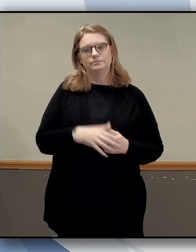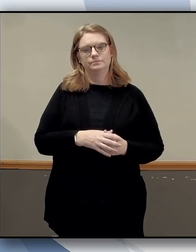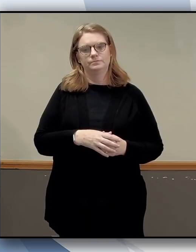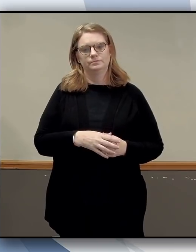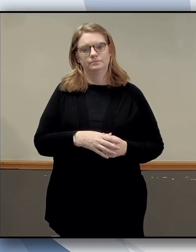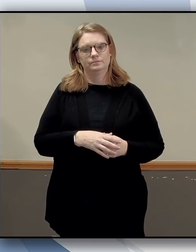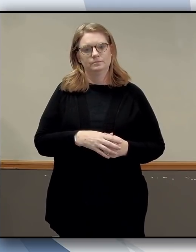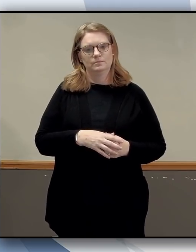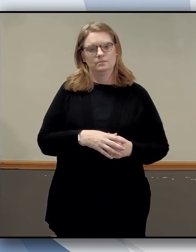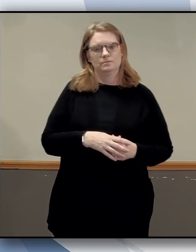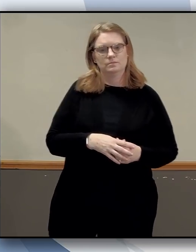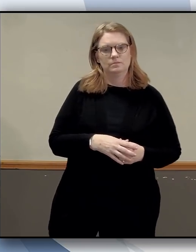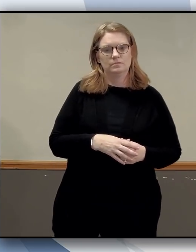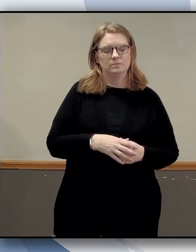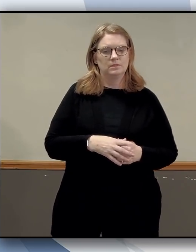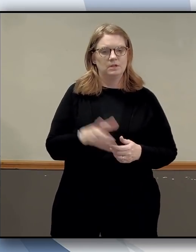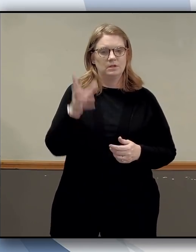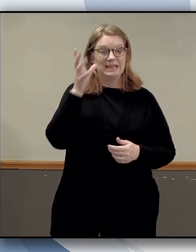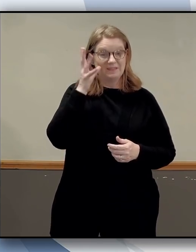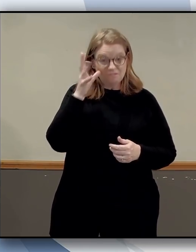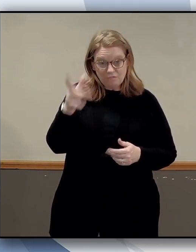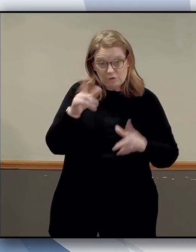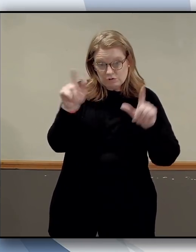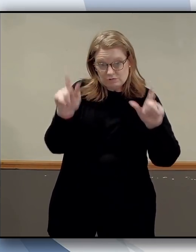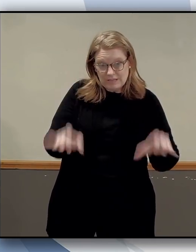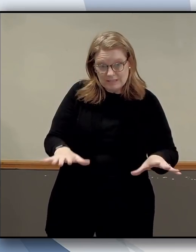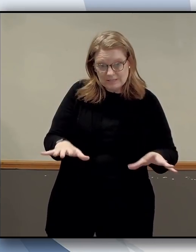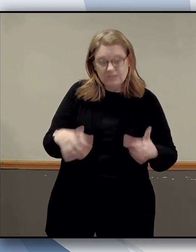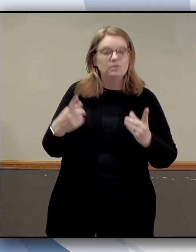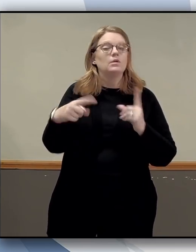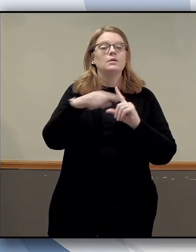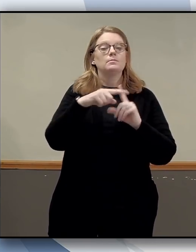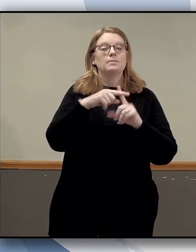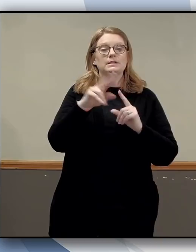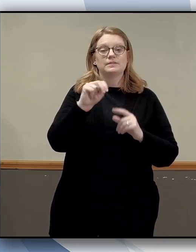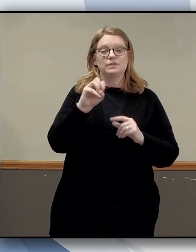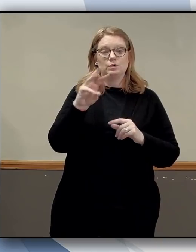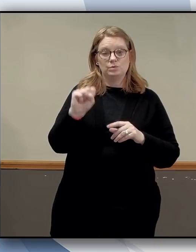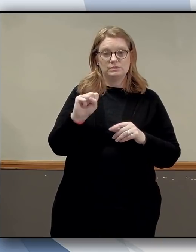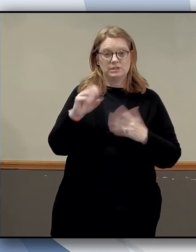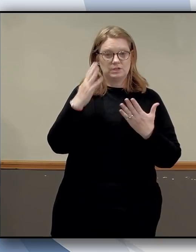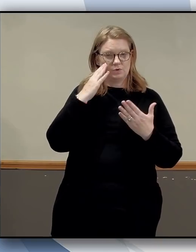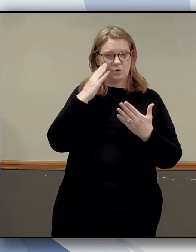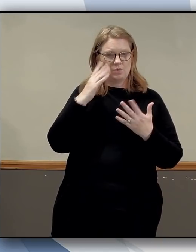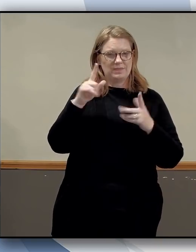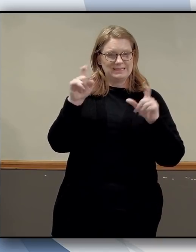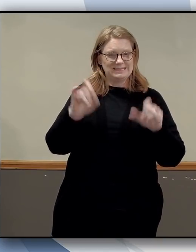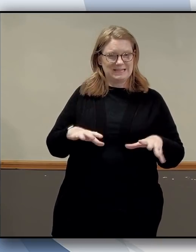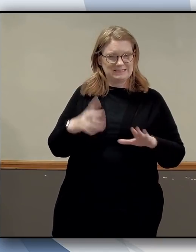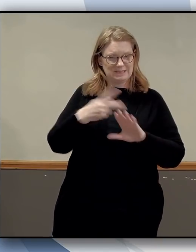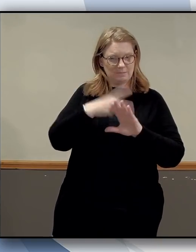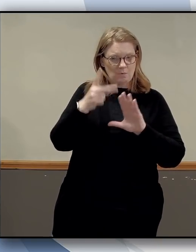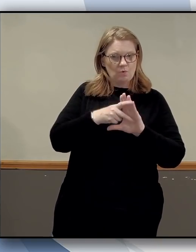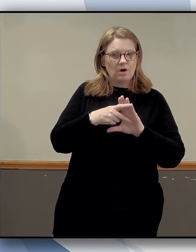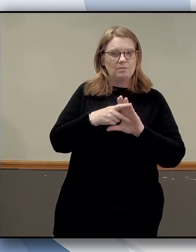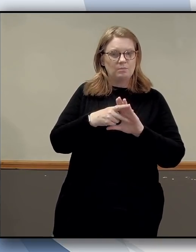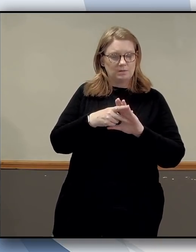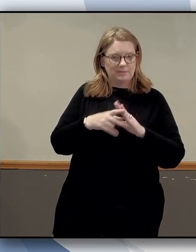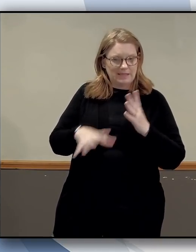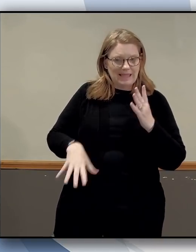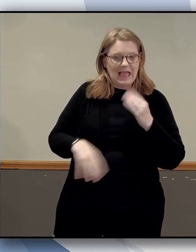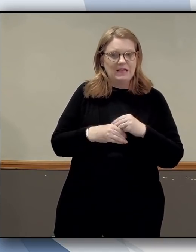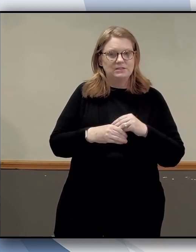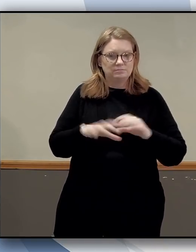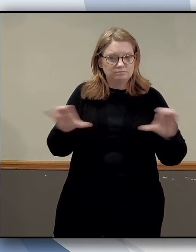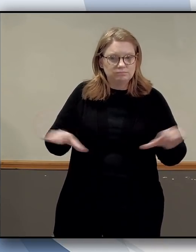testing, in the near term, we have some good news. As I've said, the testing program that we have is about ready to get more robust. With the